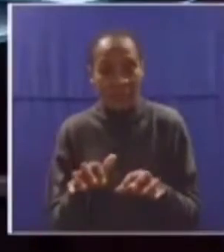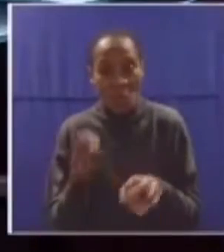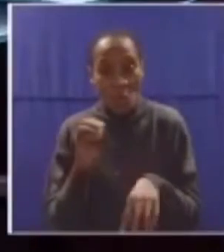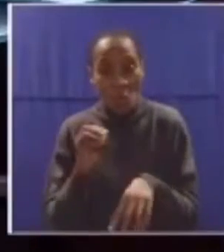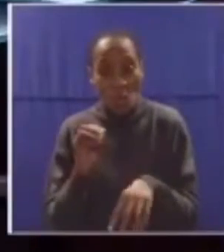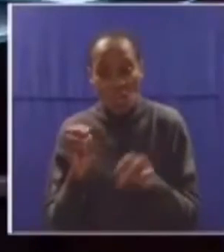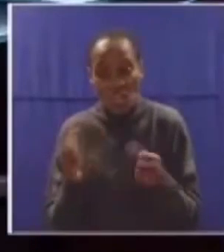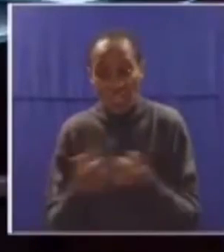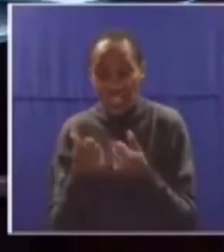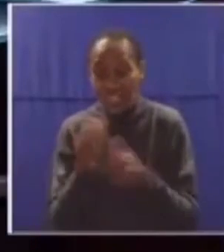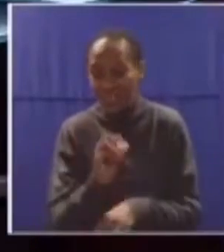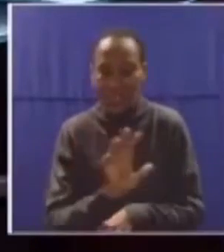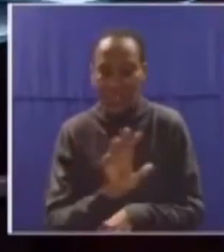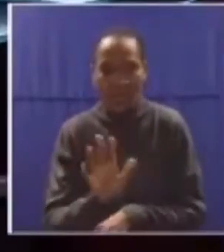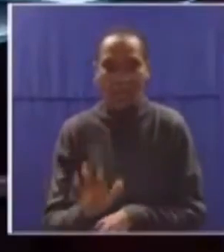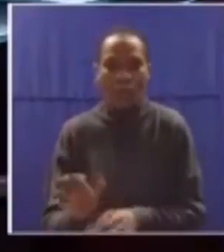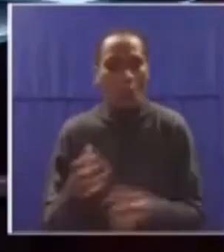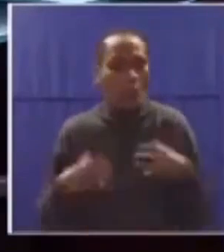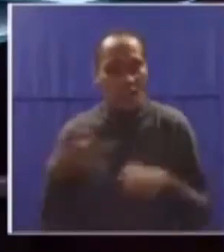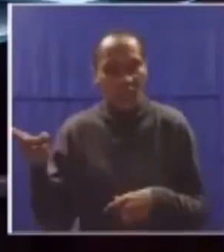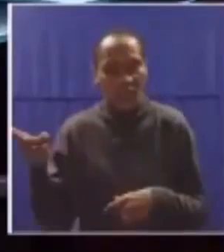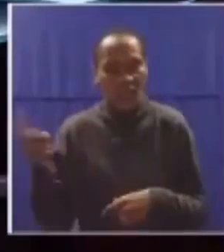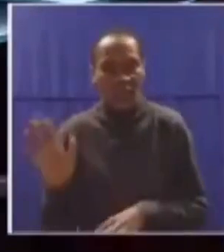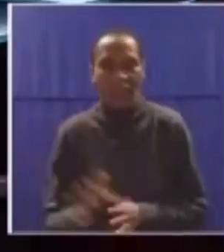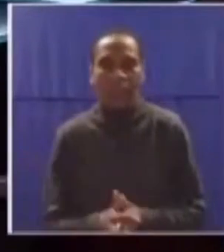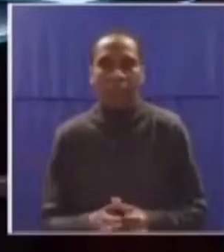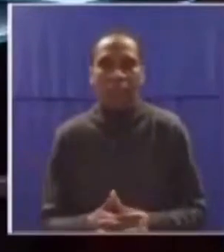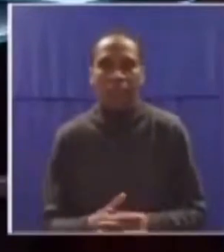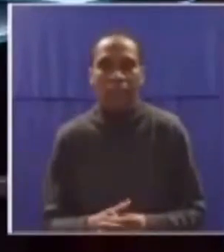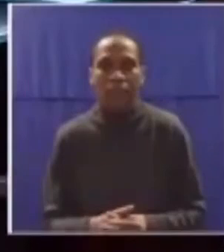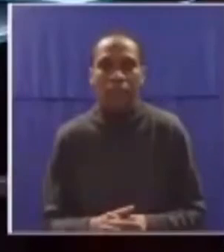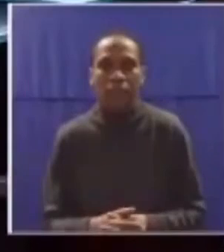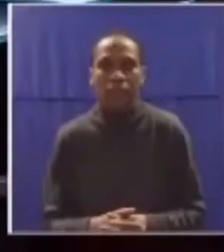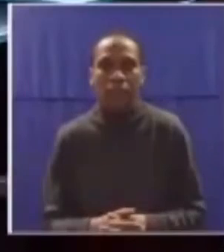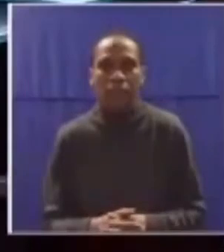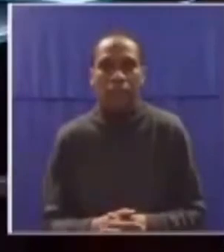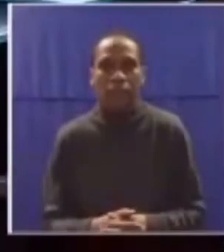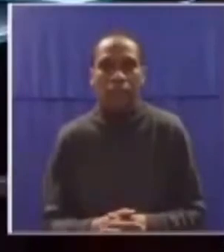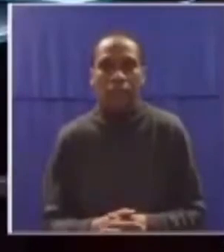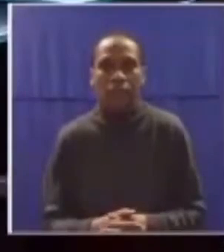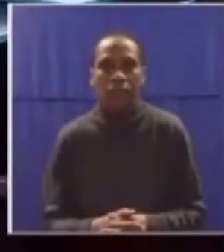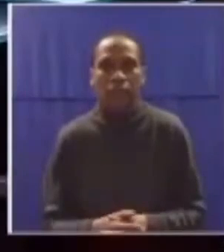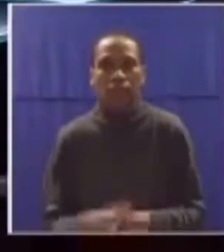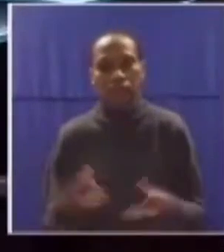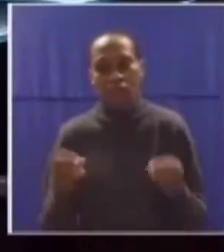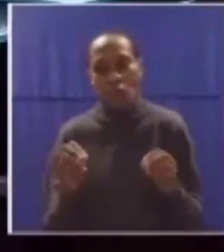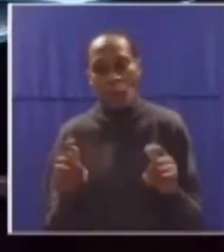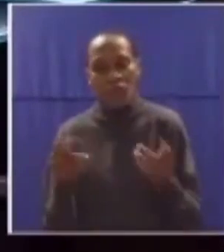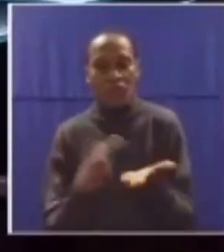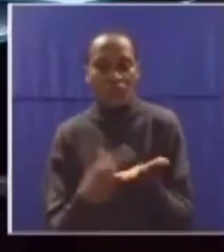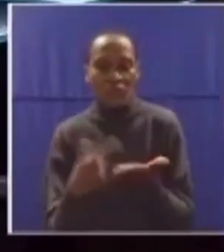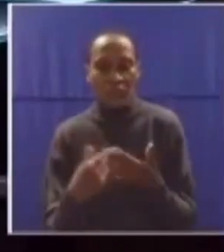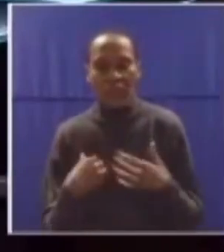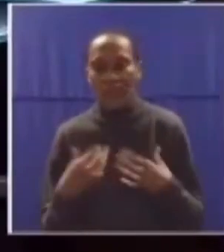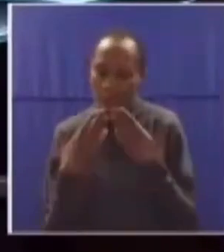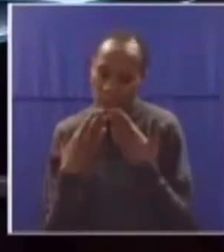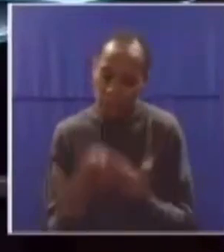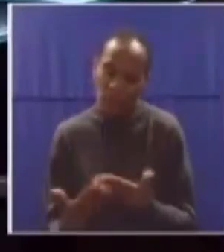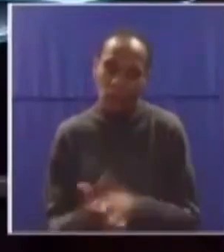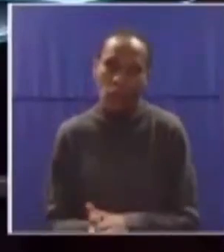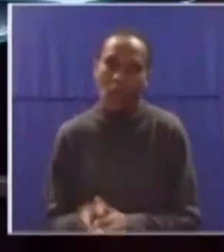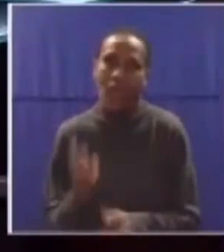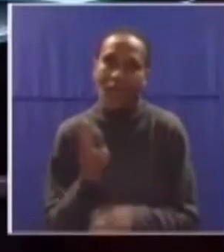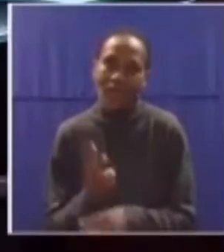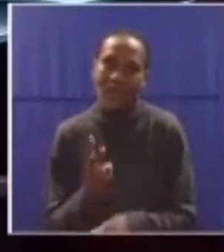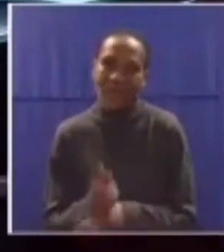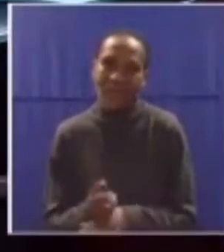it. So I'm really grateful that we really have had the opportunity to debate and want to repeat.